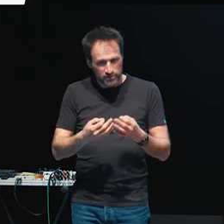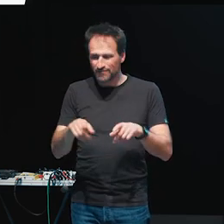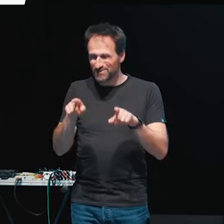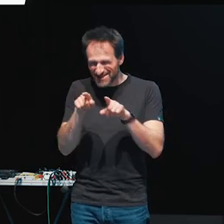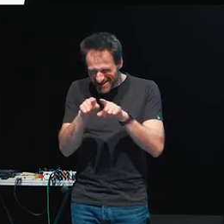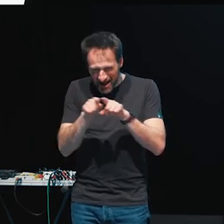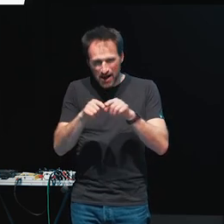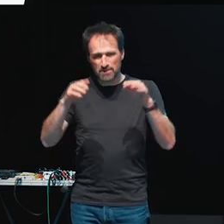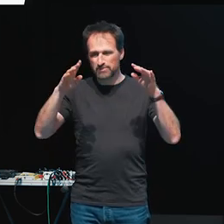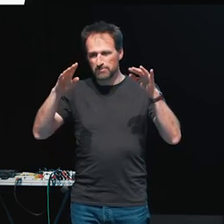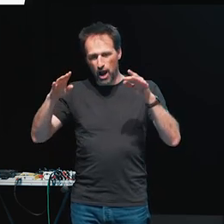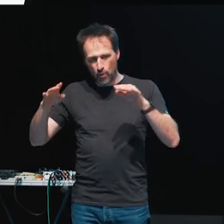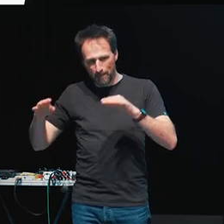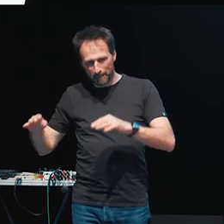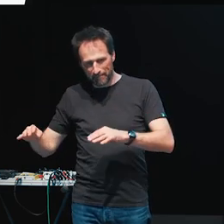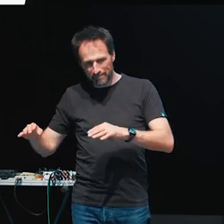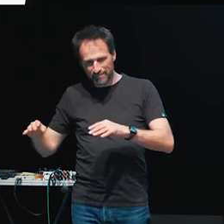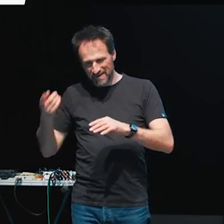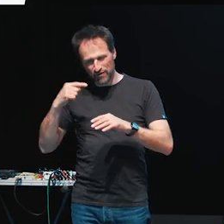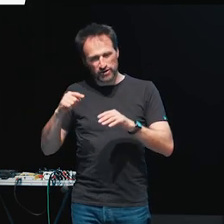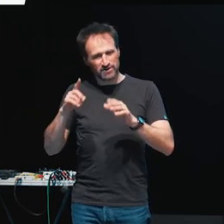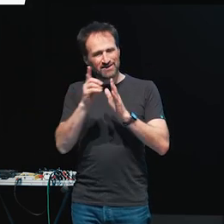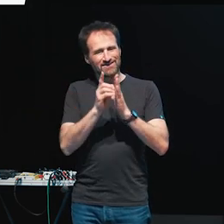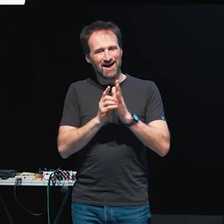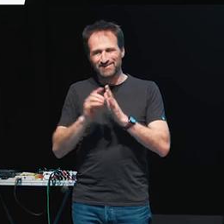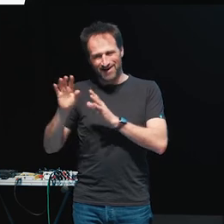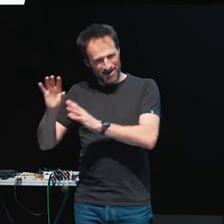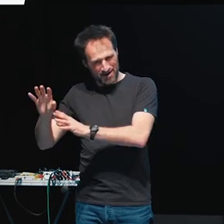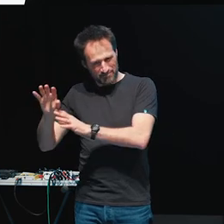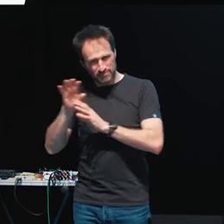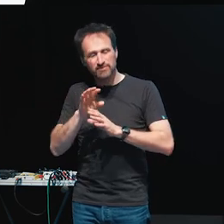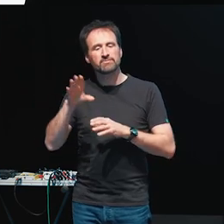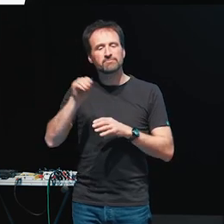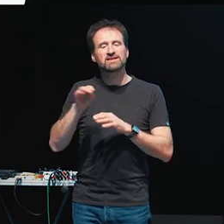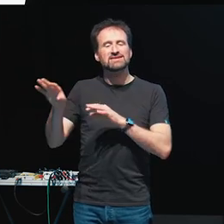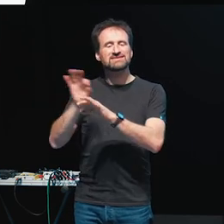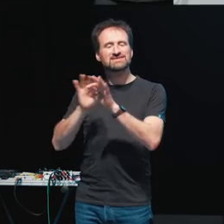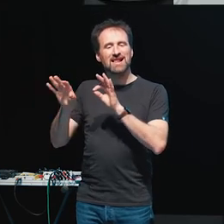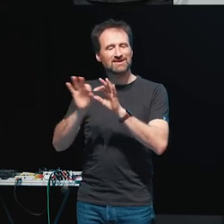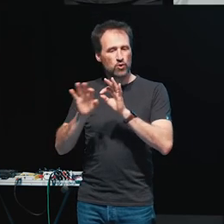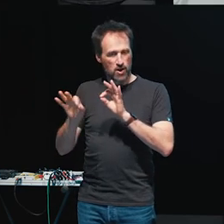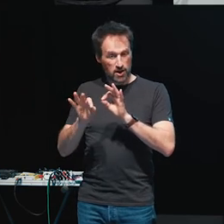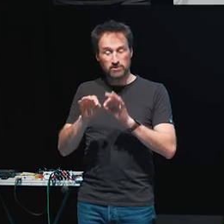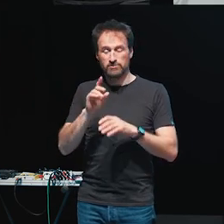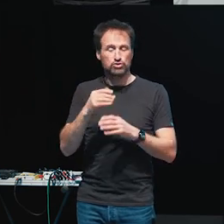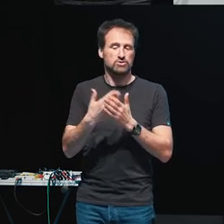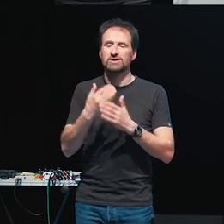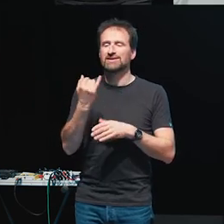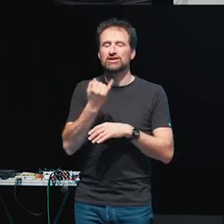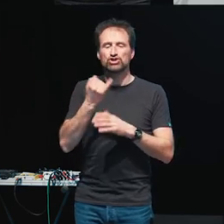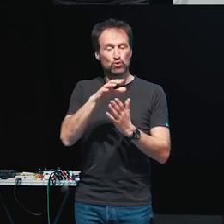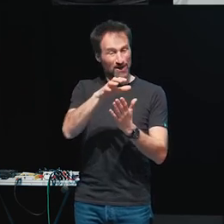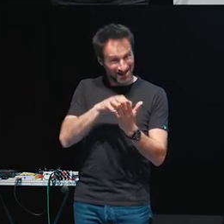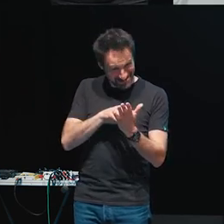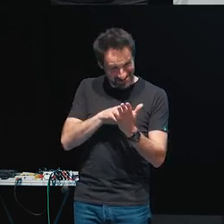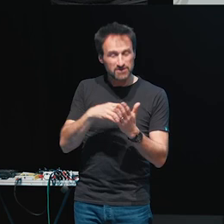tree of our data with selectors. So for example, in issues list, we will probably pull